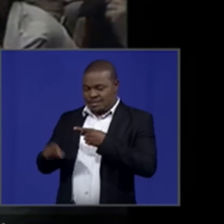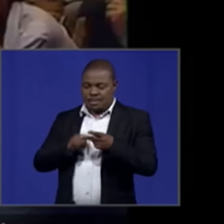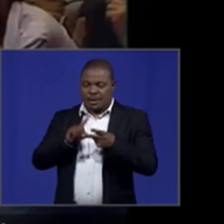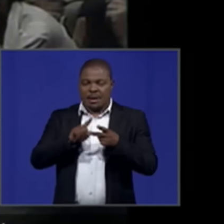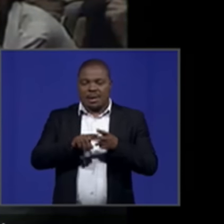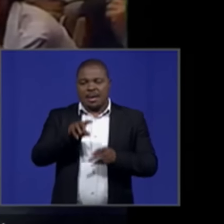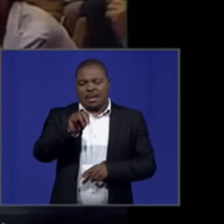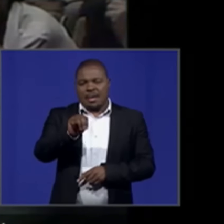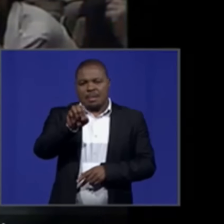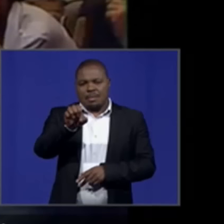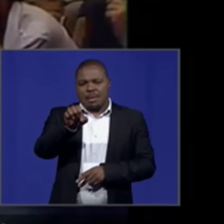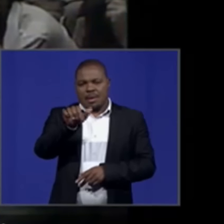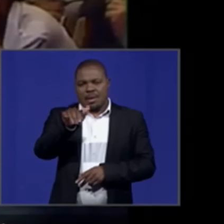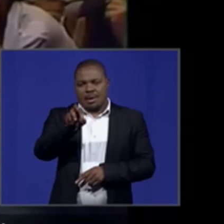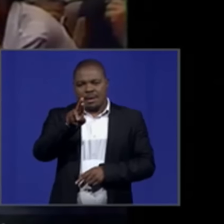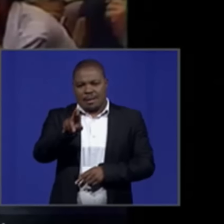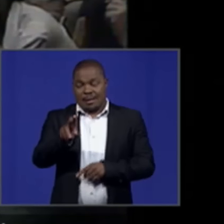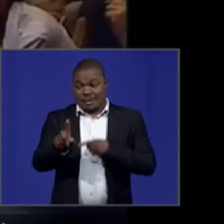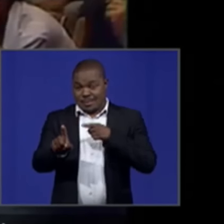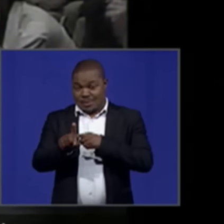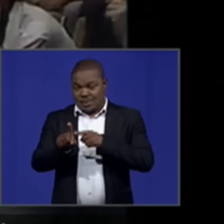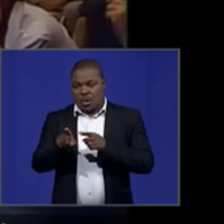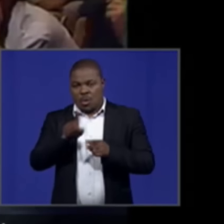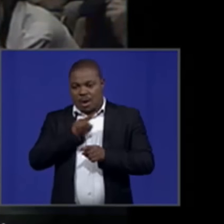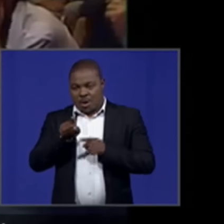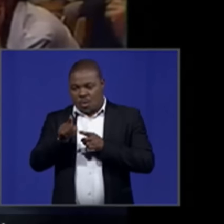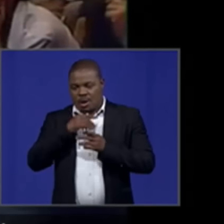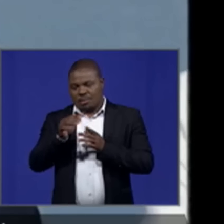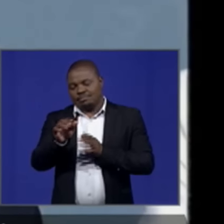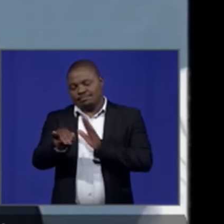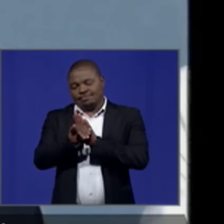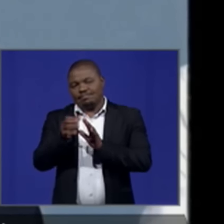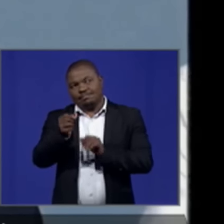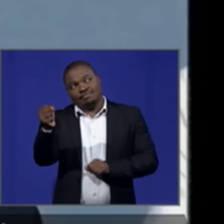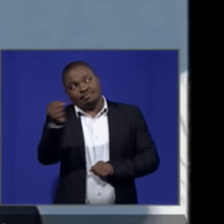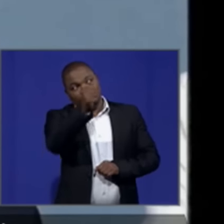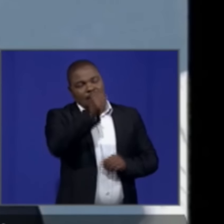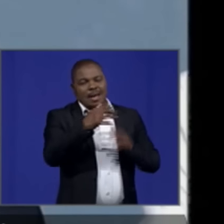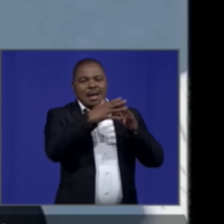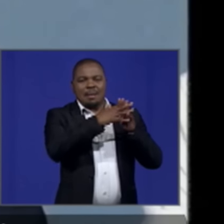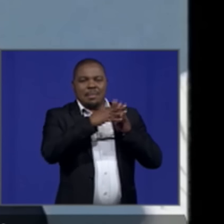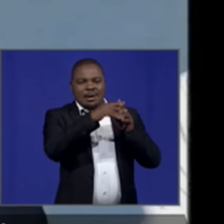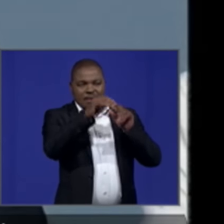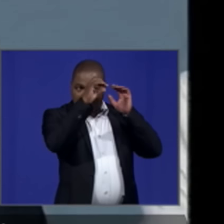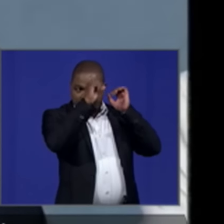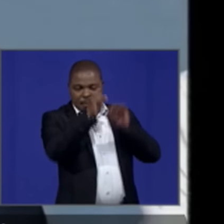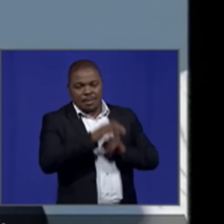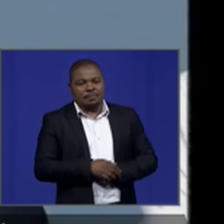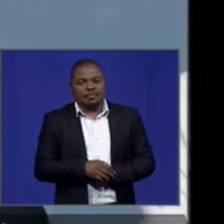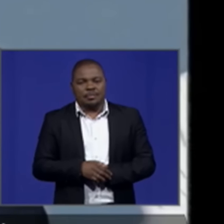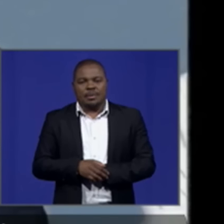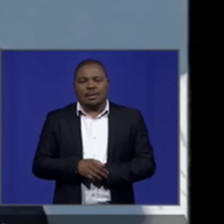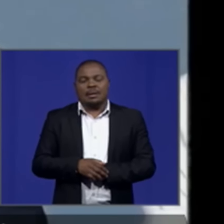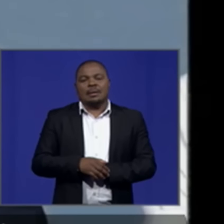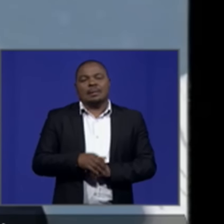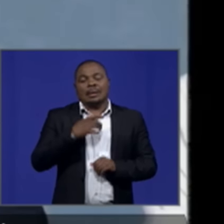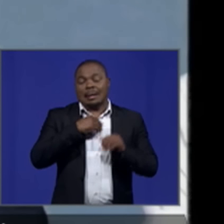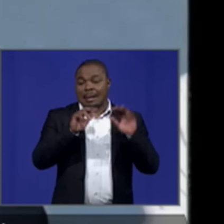Rolf Meyer yo a sa tswang go supiwa moemedi wa Aforika Borwa kwa Amerika. Motsheganong a le malatsi a le 8